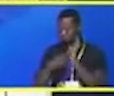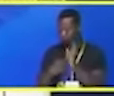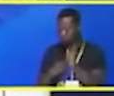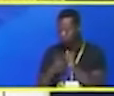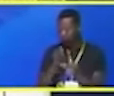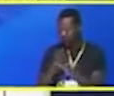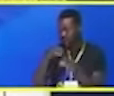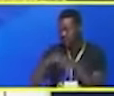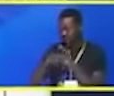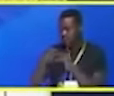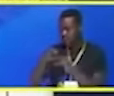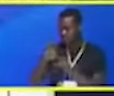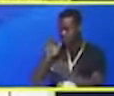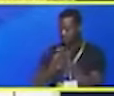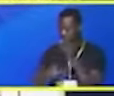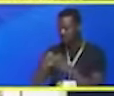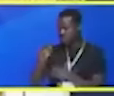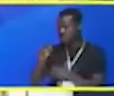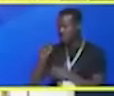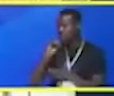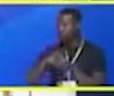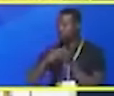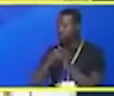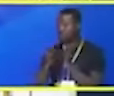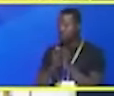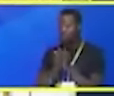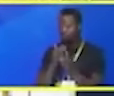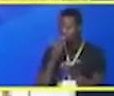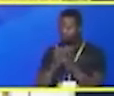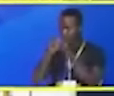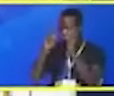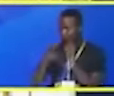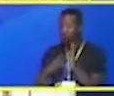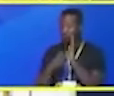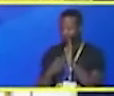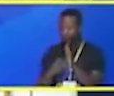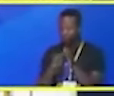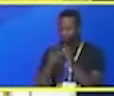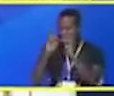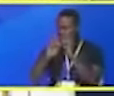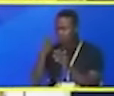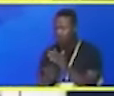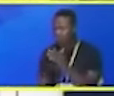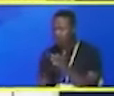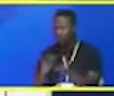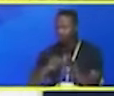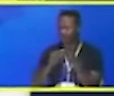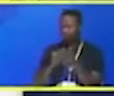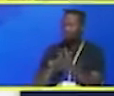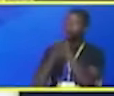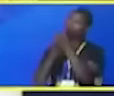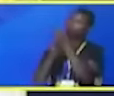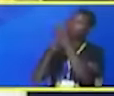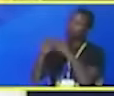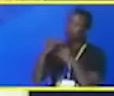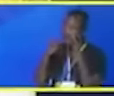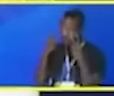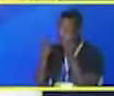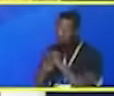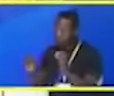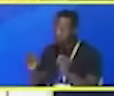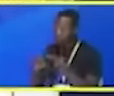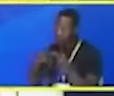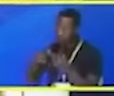according to Hebrews 11, is the presence of a good report. What is the report? That I have trusted God even though I did not see